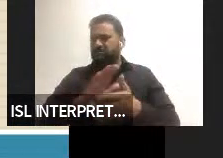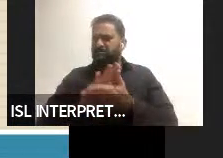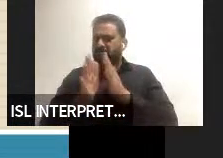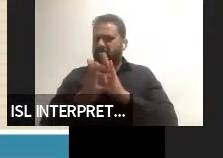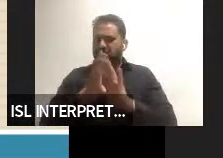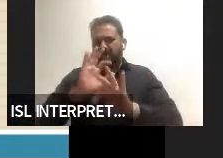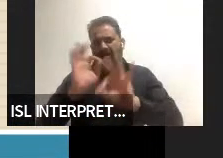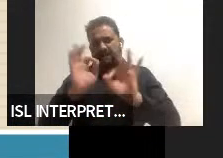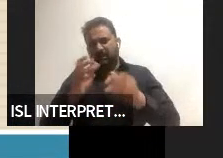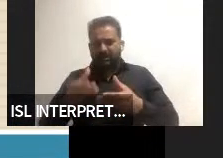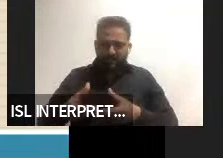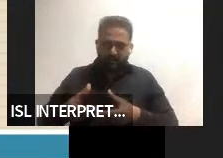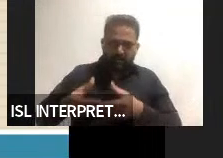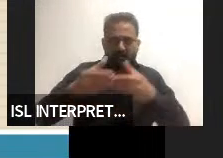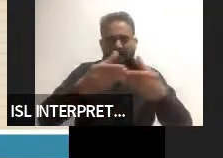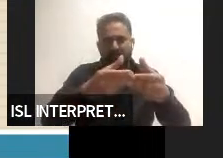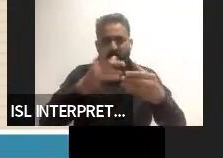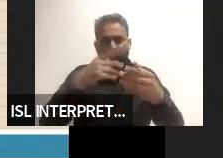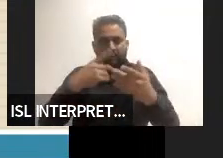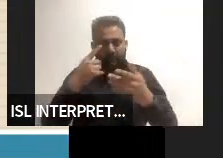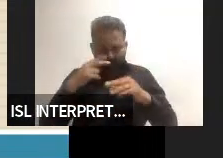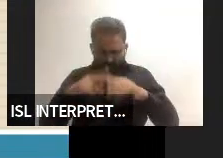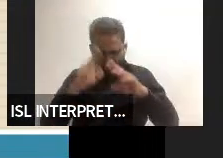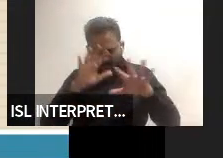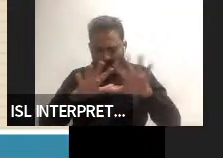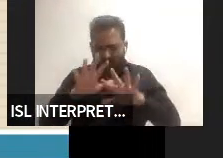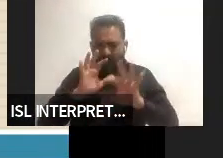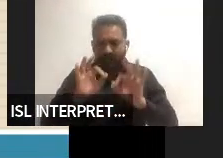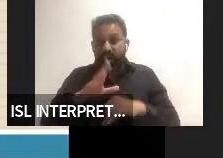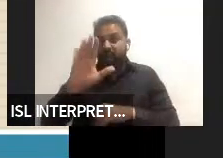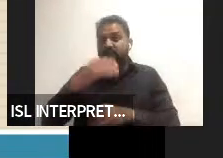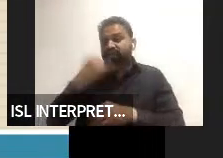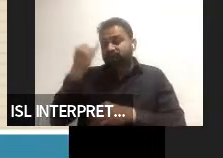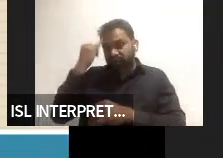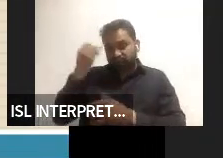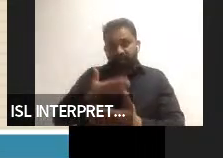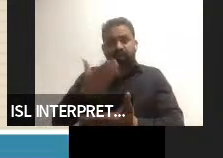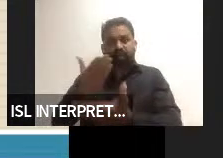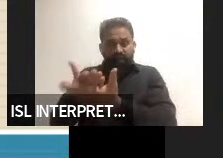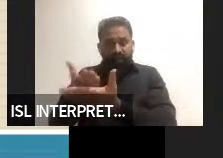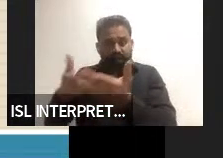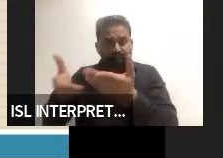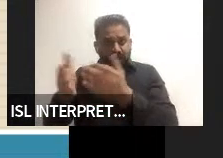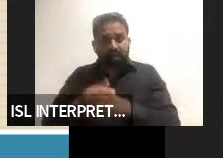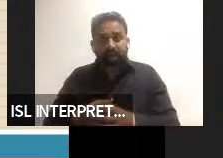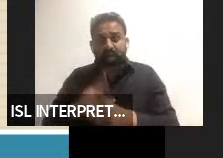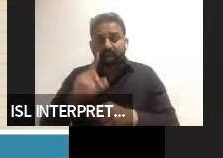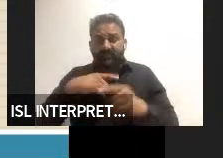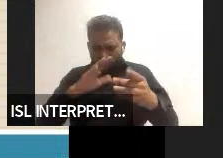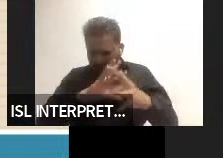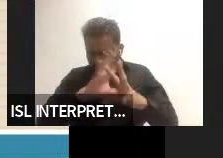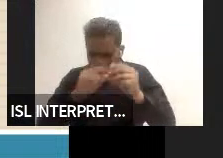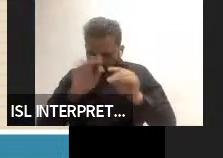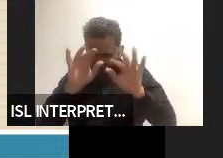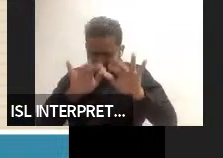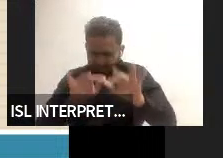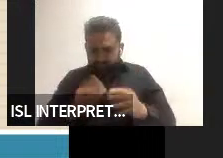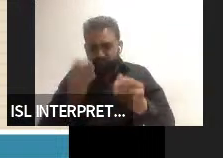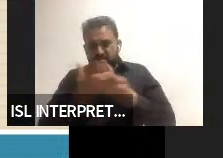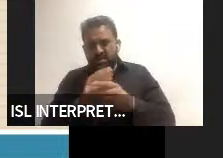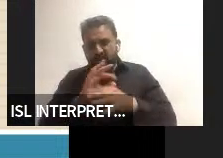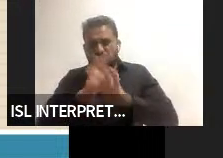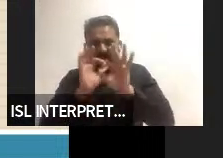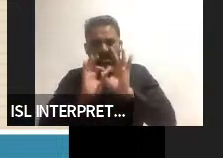submit and you're in a final stage. Our suggestion is that once everything is done, then you set